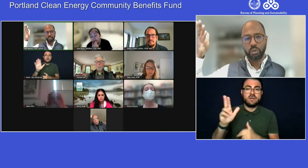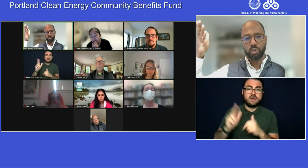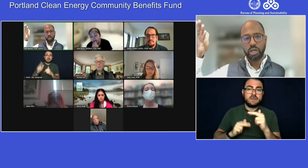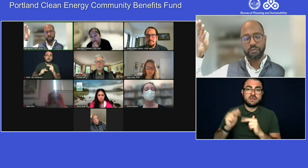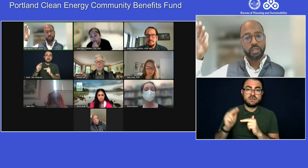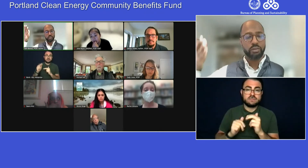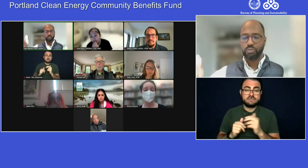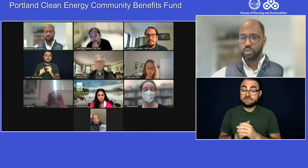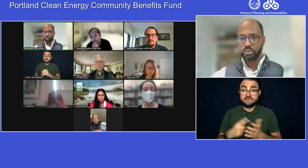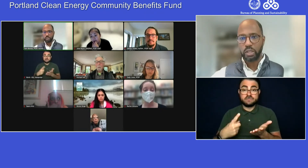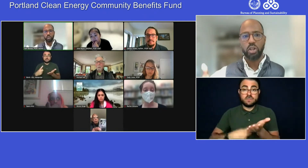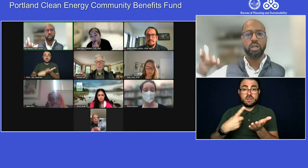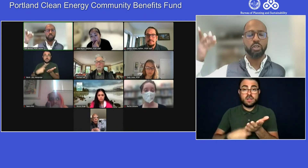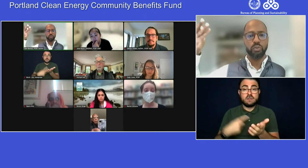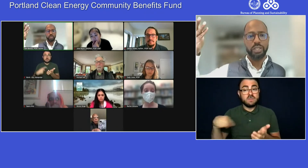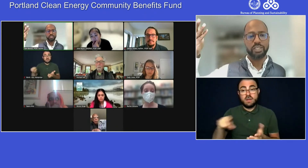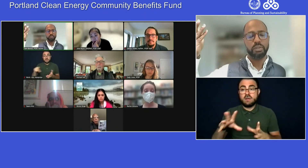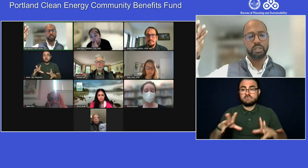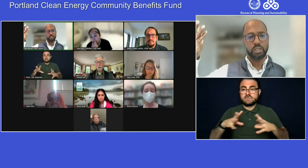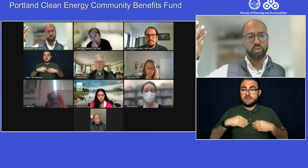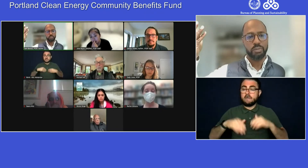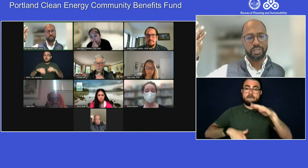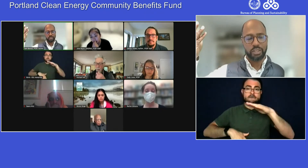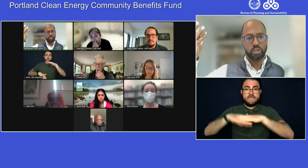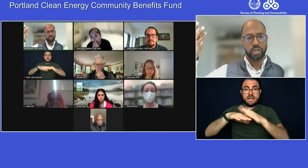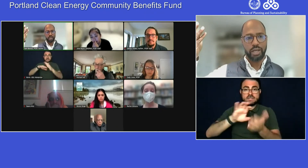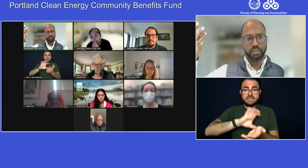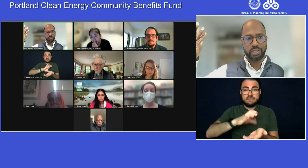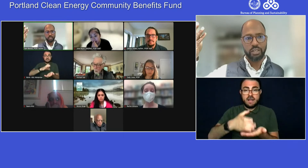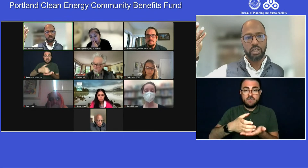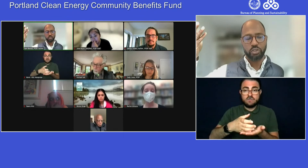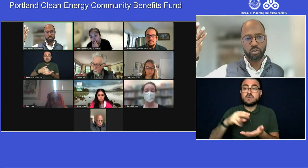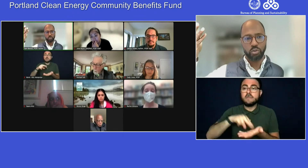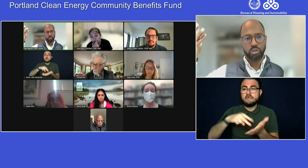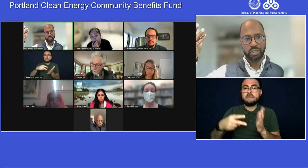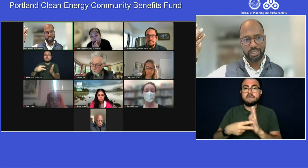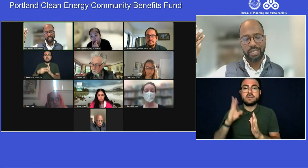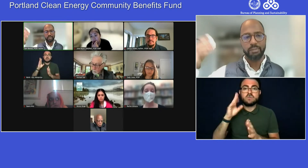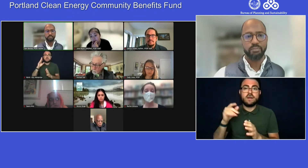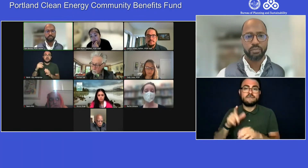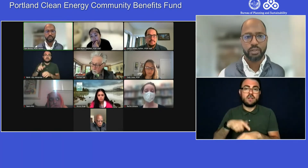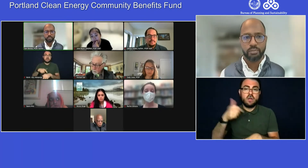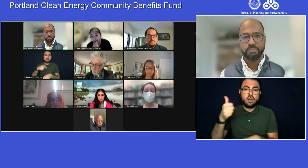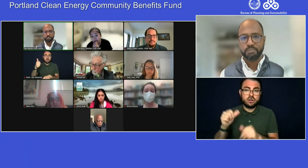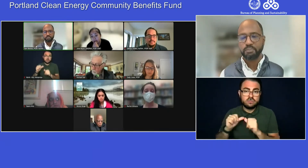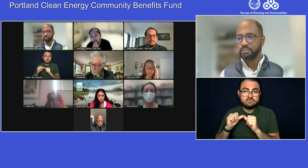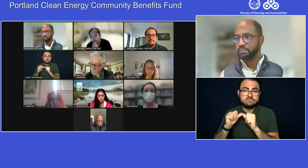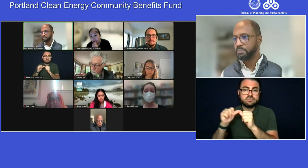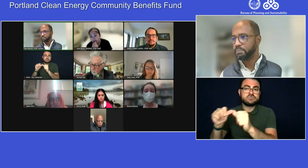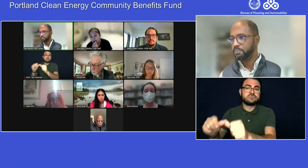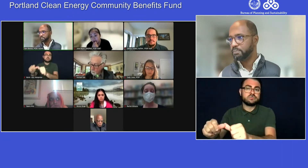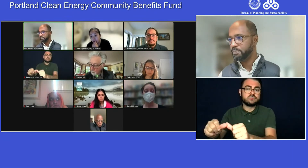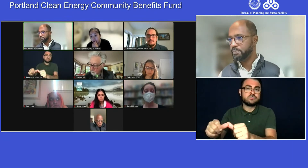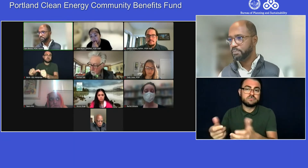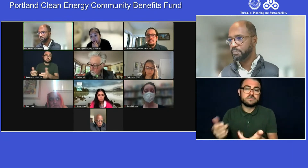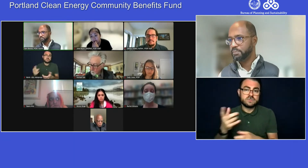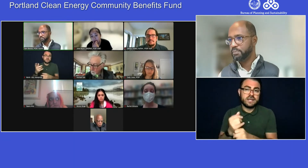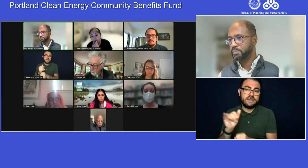maximum investment that we're offering. There's going to be a longer rent stability agreement that they're going to have to sign on to in order to get that.